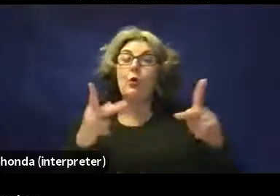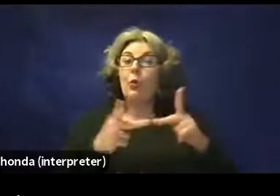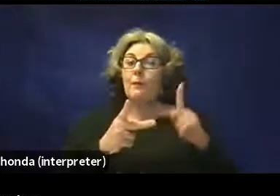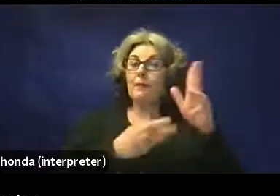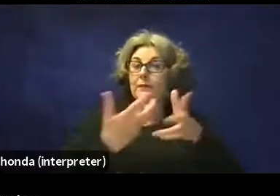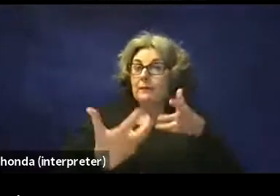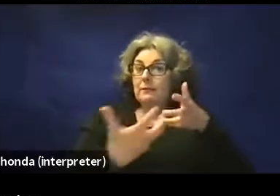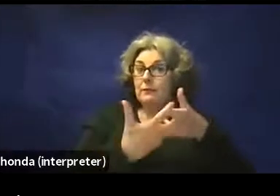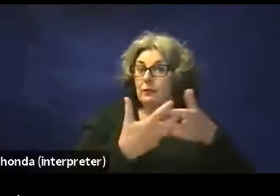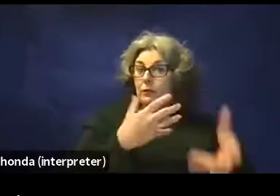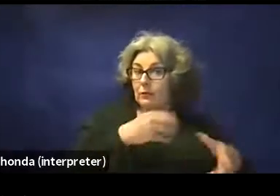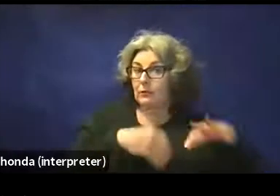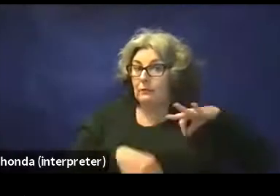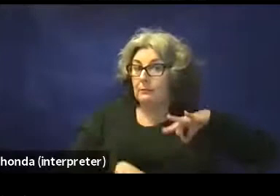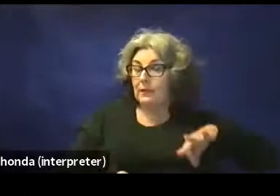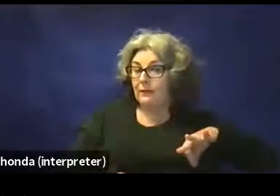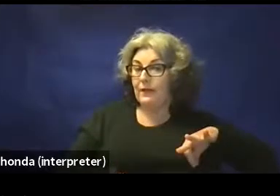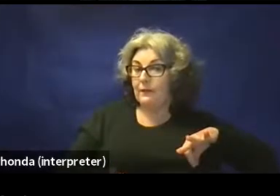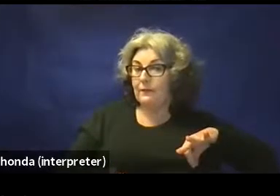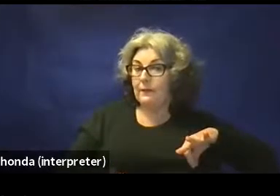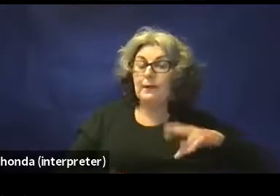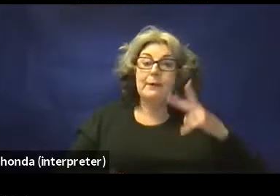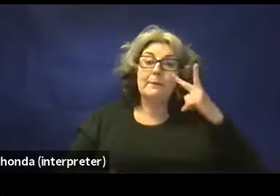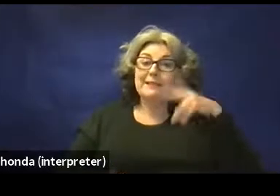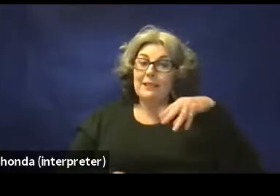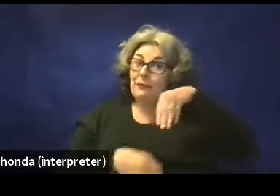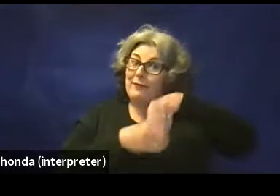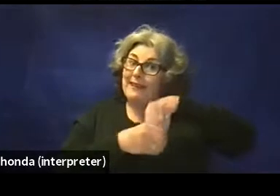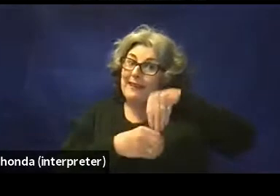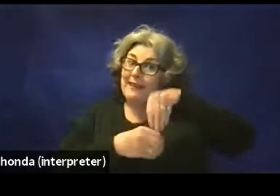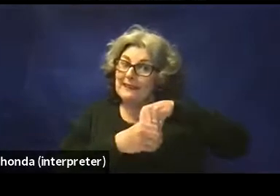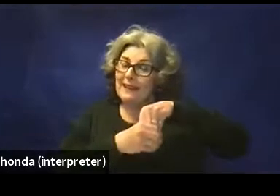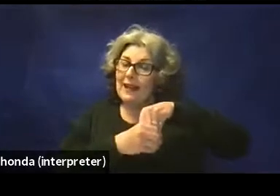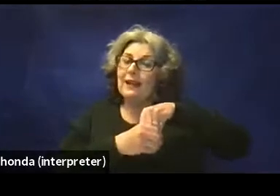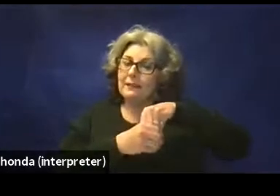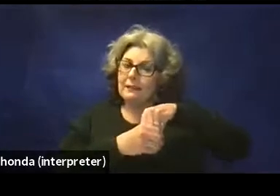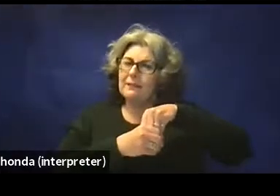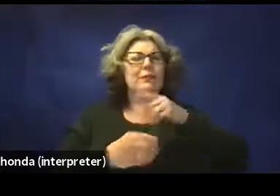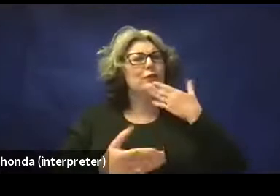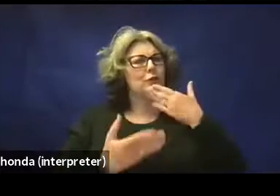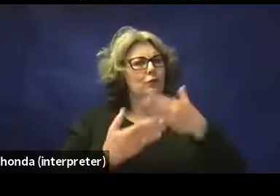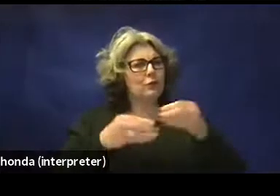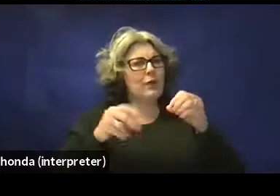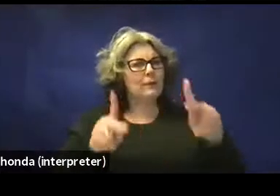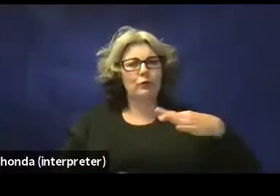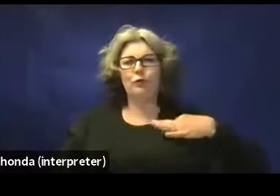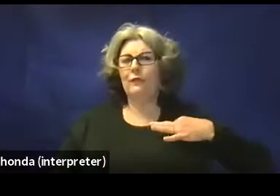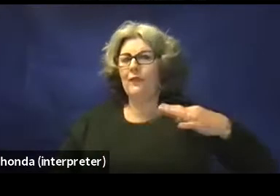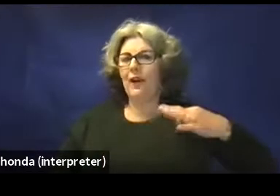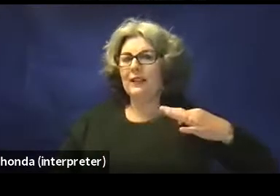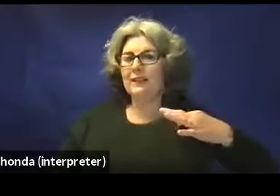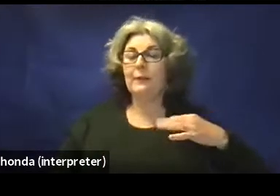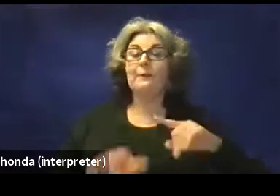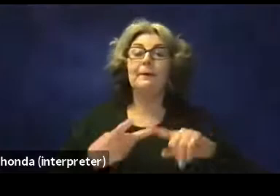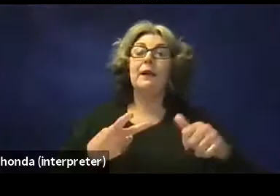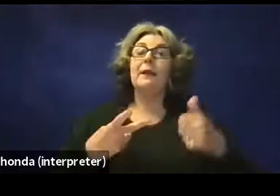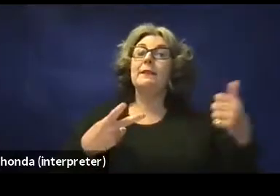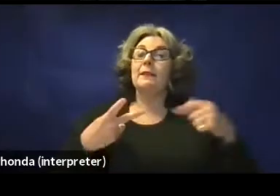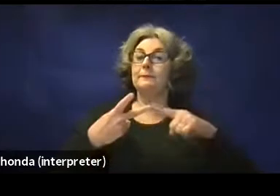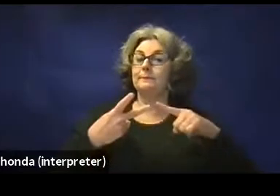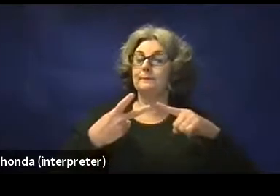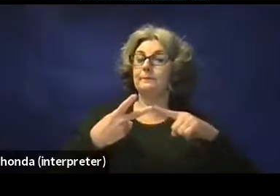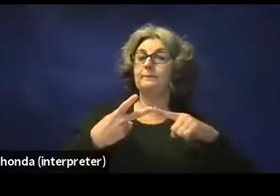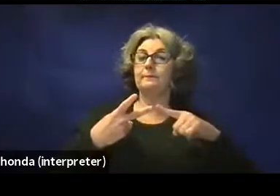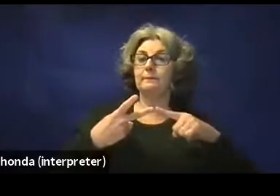be additive? But if you actually get a chance to see that from the inside, I think it's a really good opportunity. I think the other piece that I would